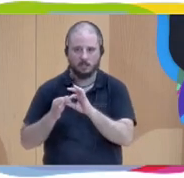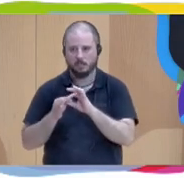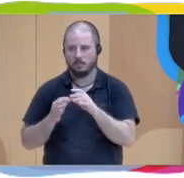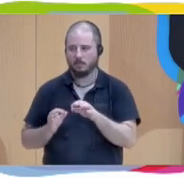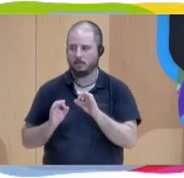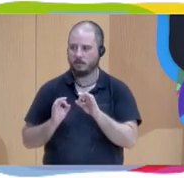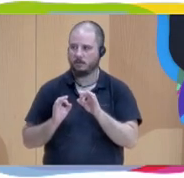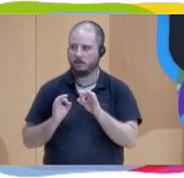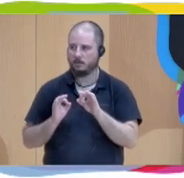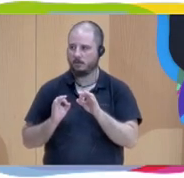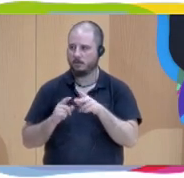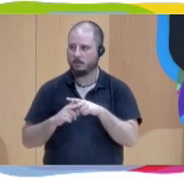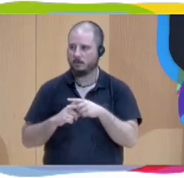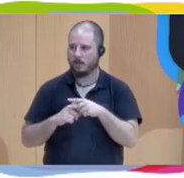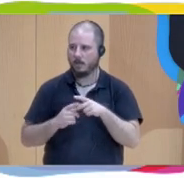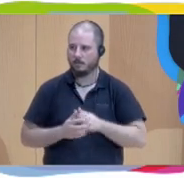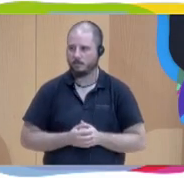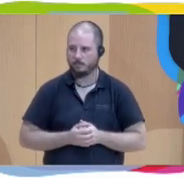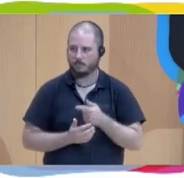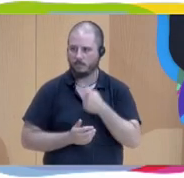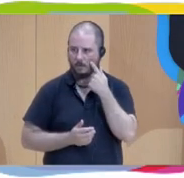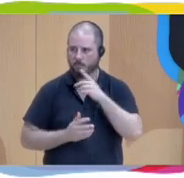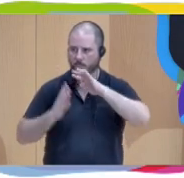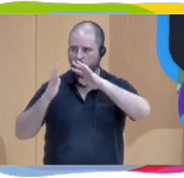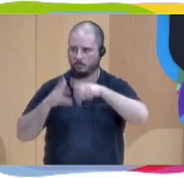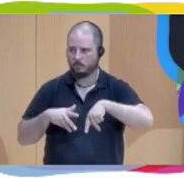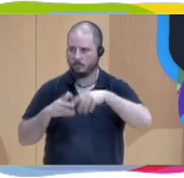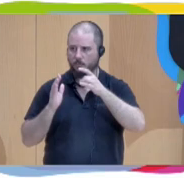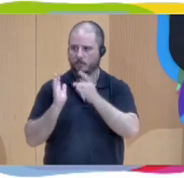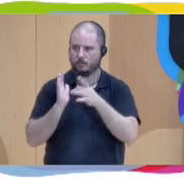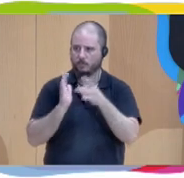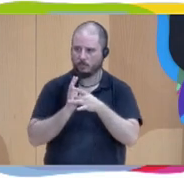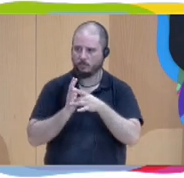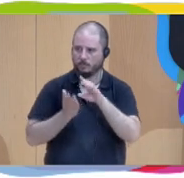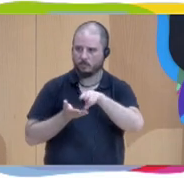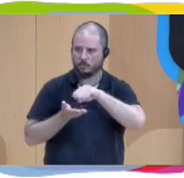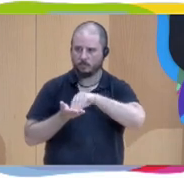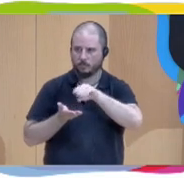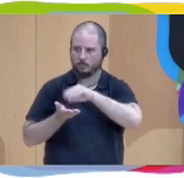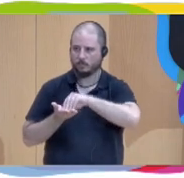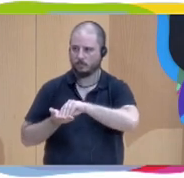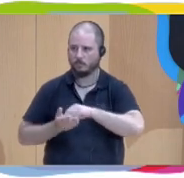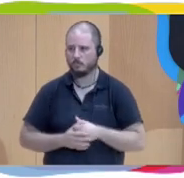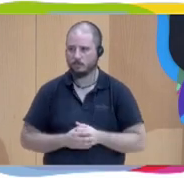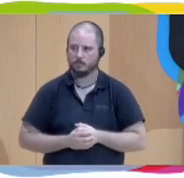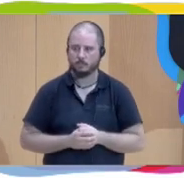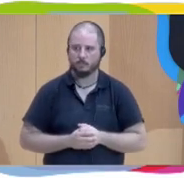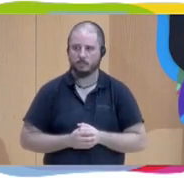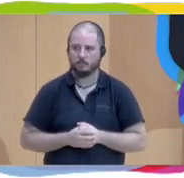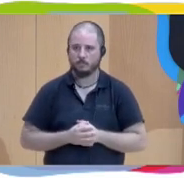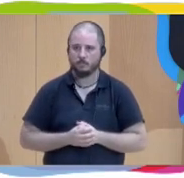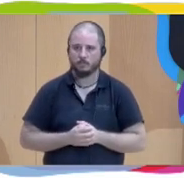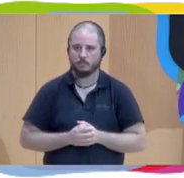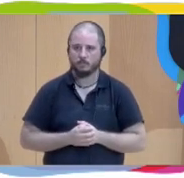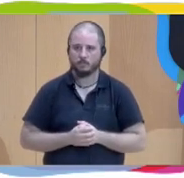data. And, yeah, we will have a slide of it in our